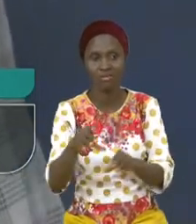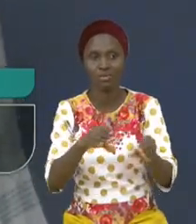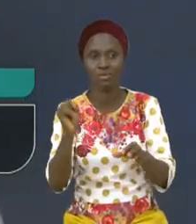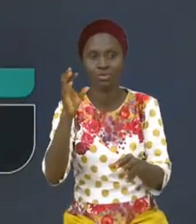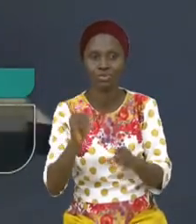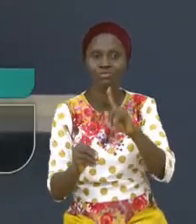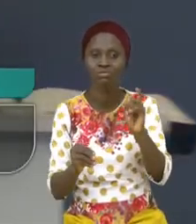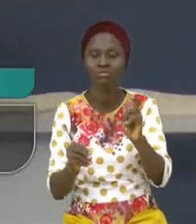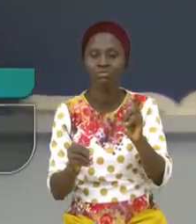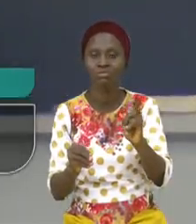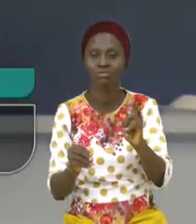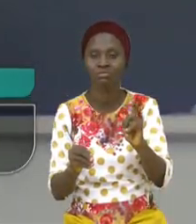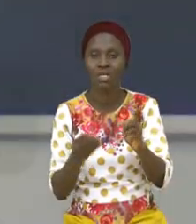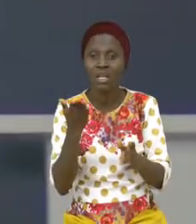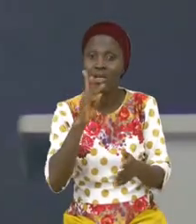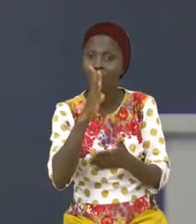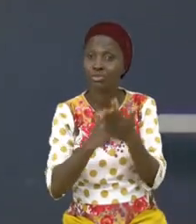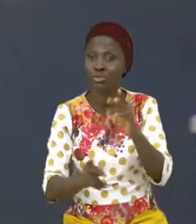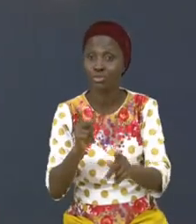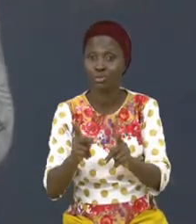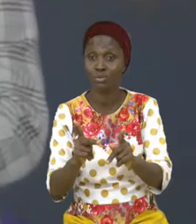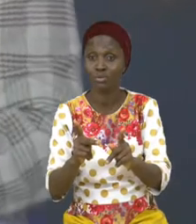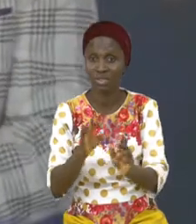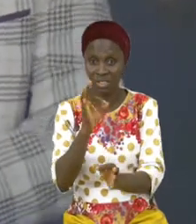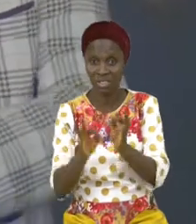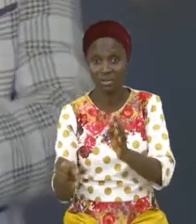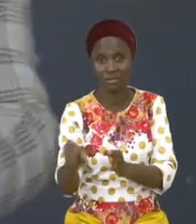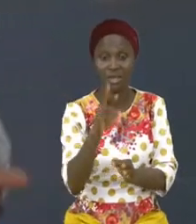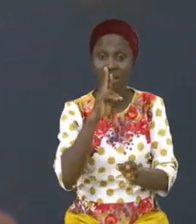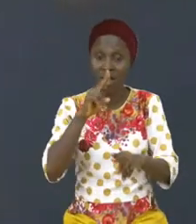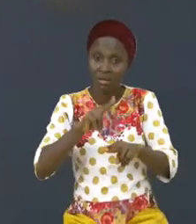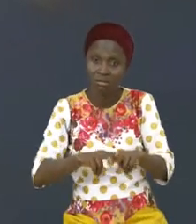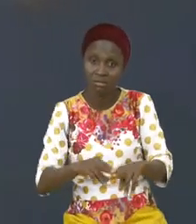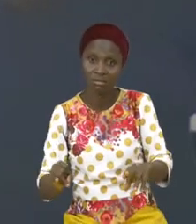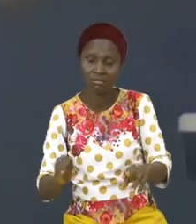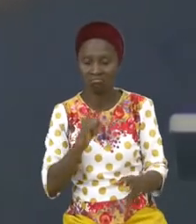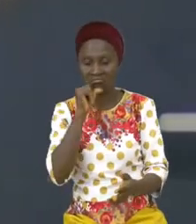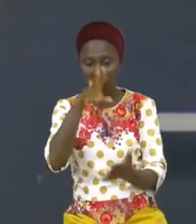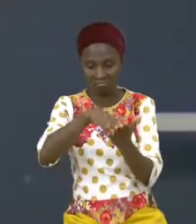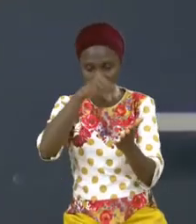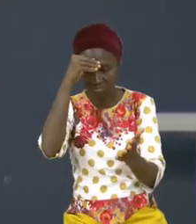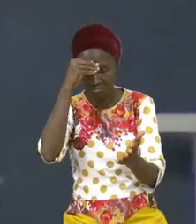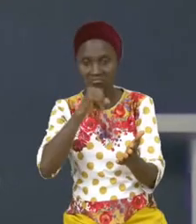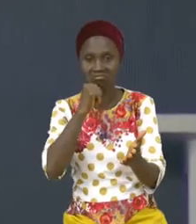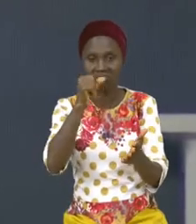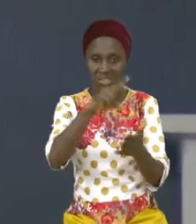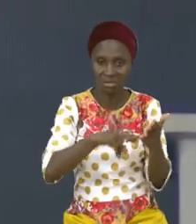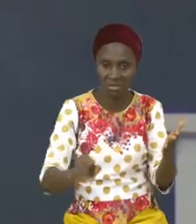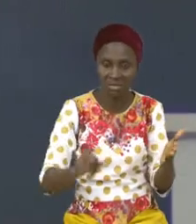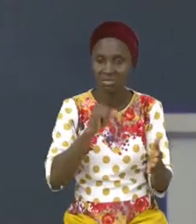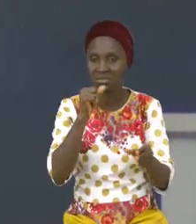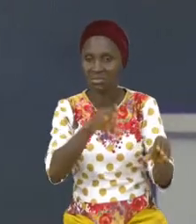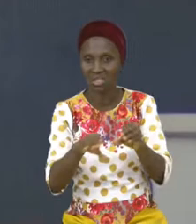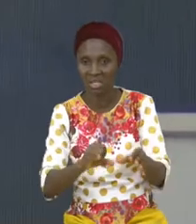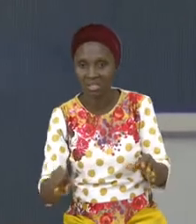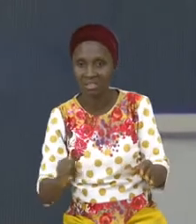people if they are sitting down they are not reading they they're not acting they're not